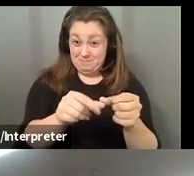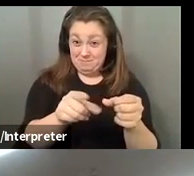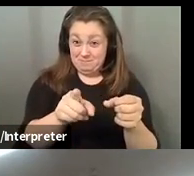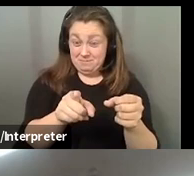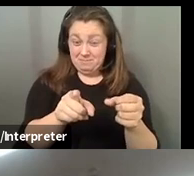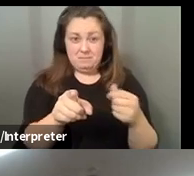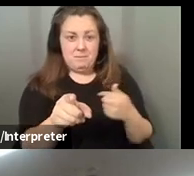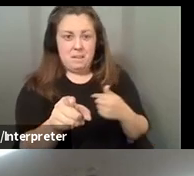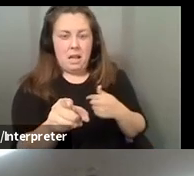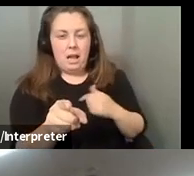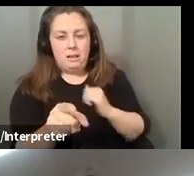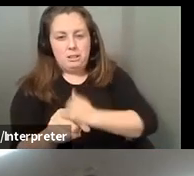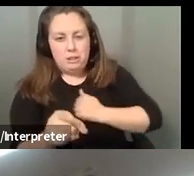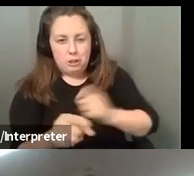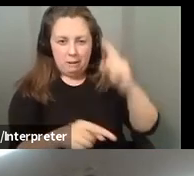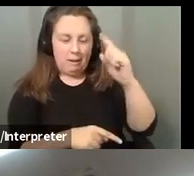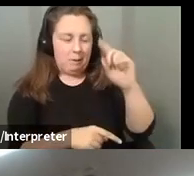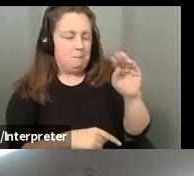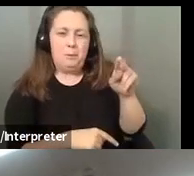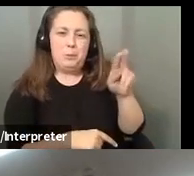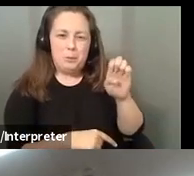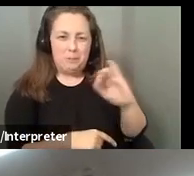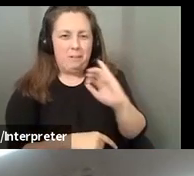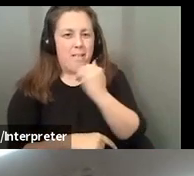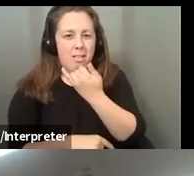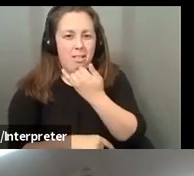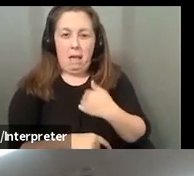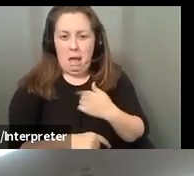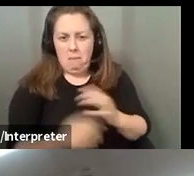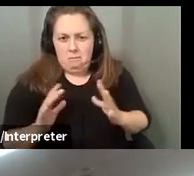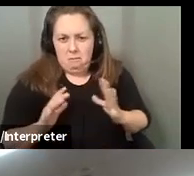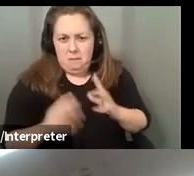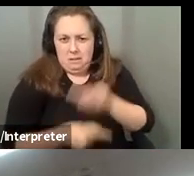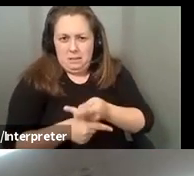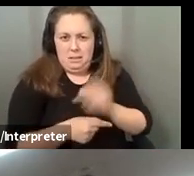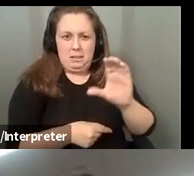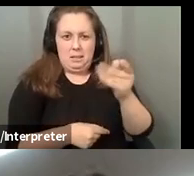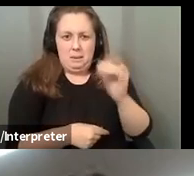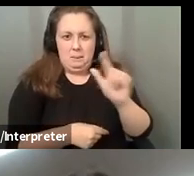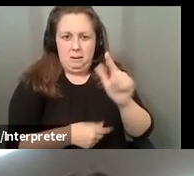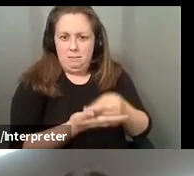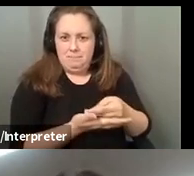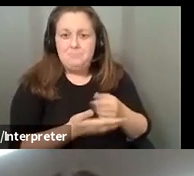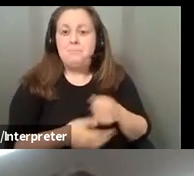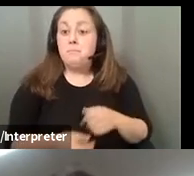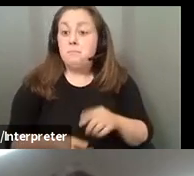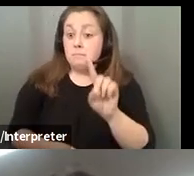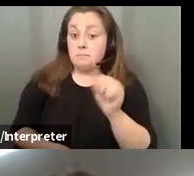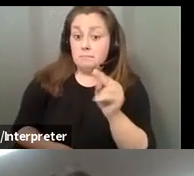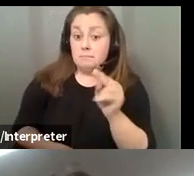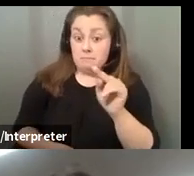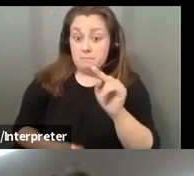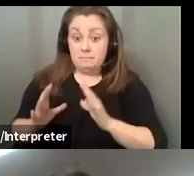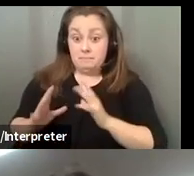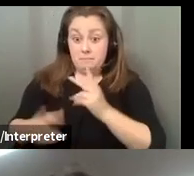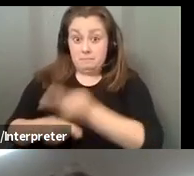I keep forgetting to unmute. No, that's fine. I'll stay on Capitol. Okay. And Dan, you're fine staying? Yeah, that's fine.